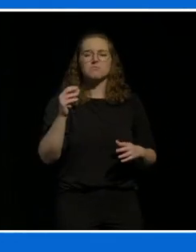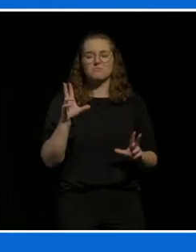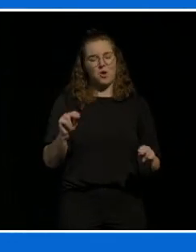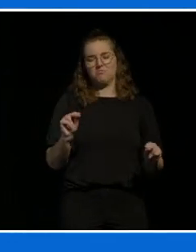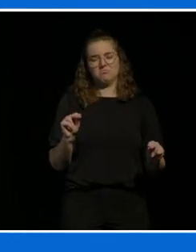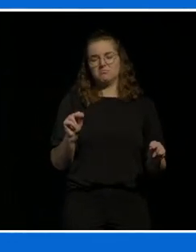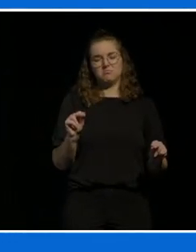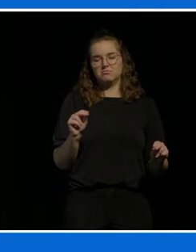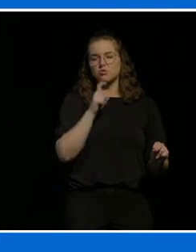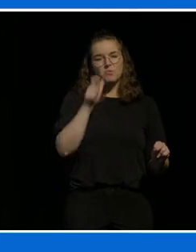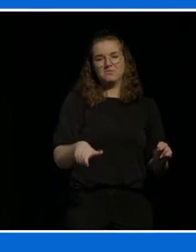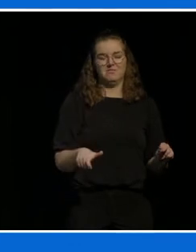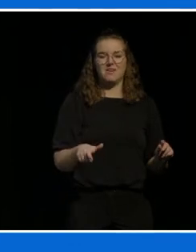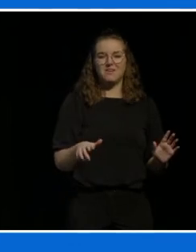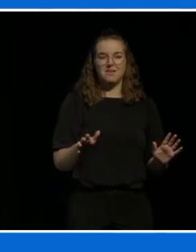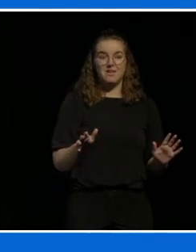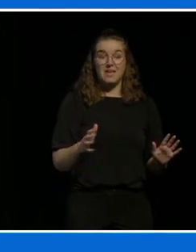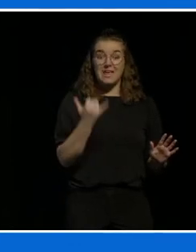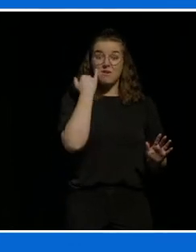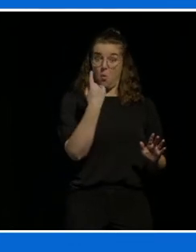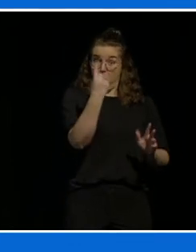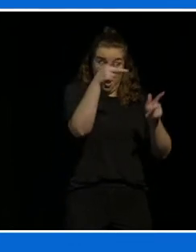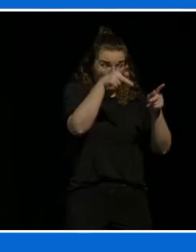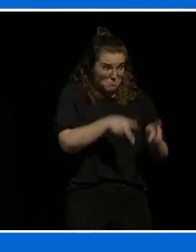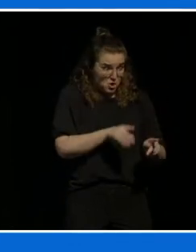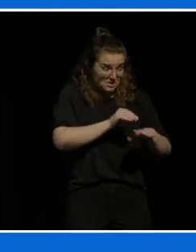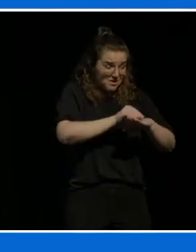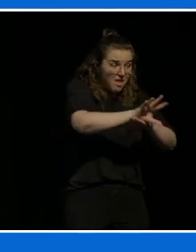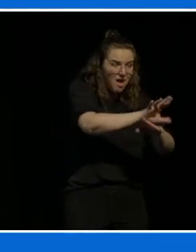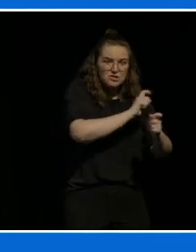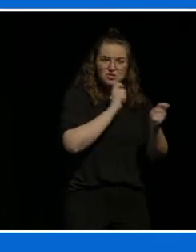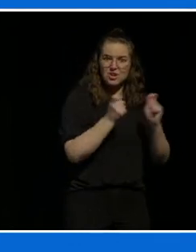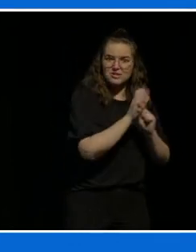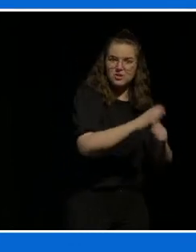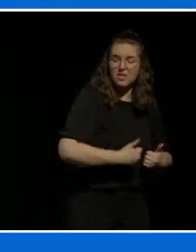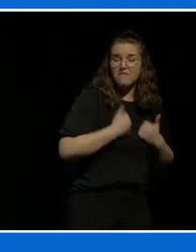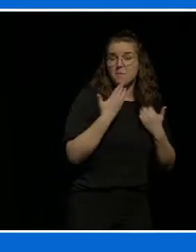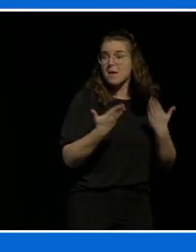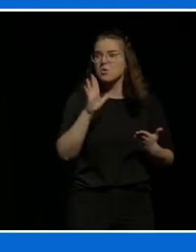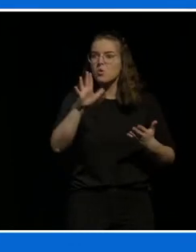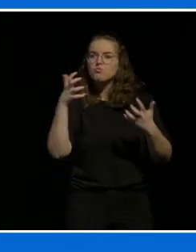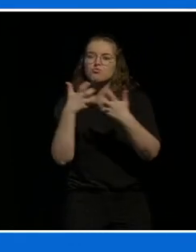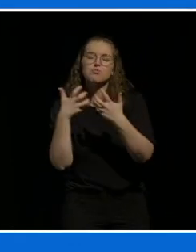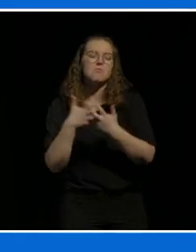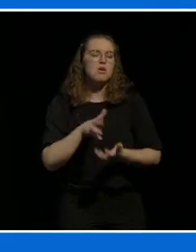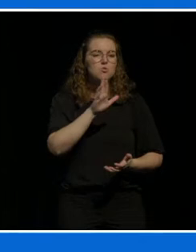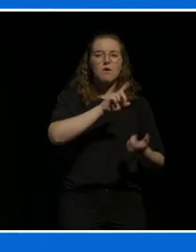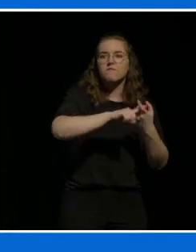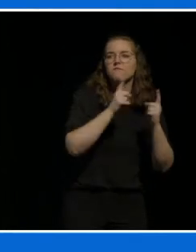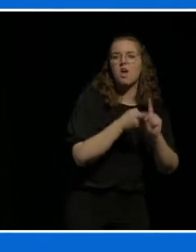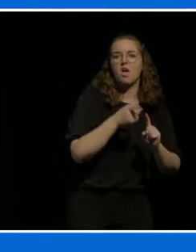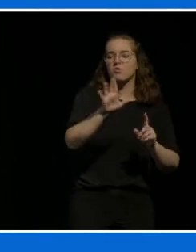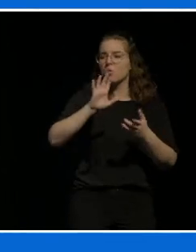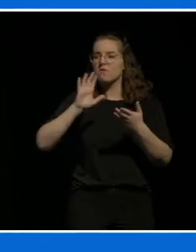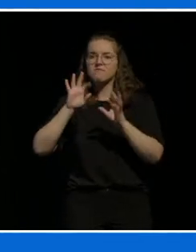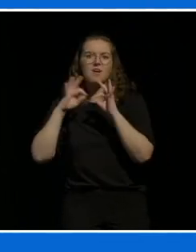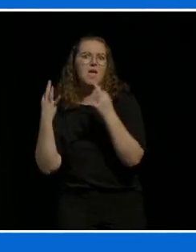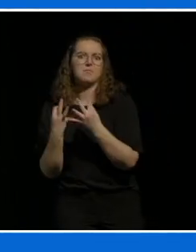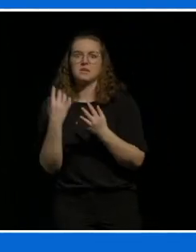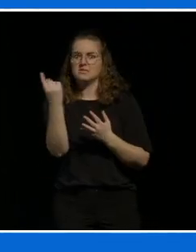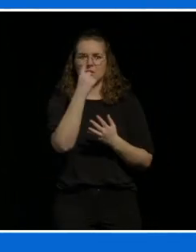you don't. If you change one person's life, whether it's your roommate or your friend or your family or someone that you meet on the